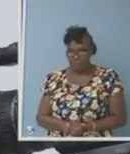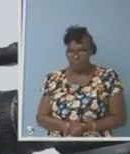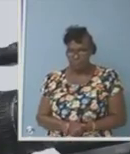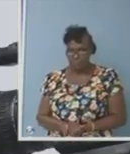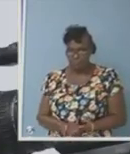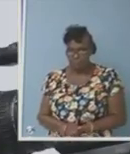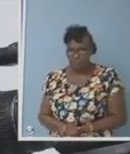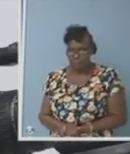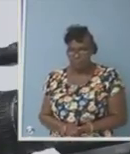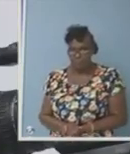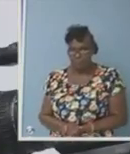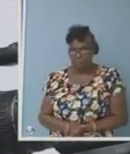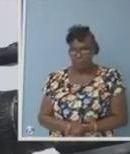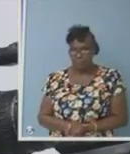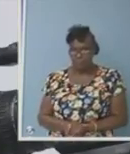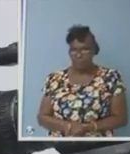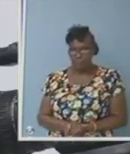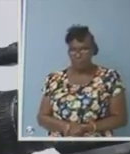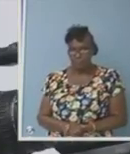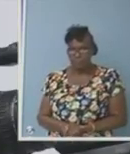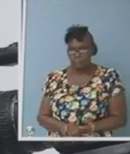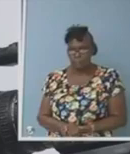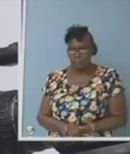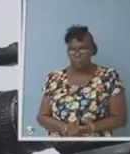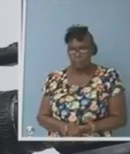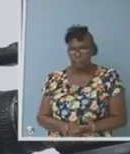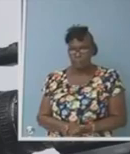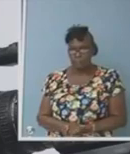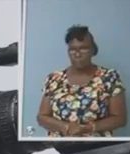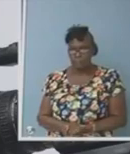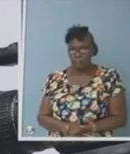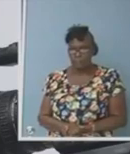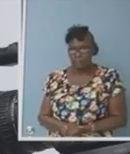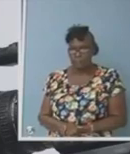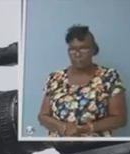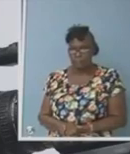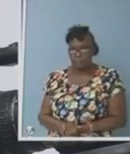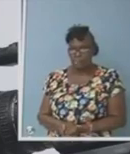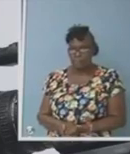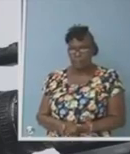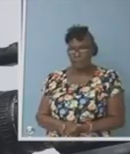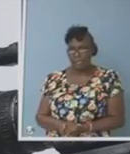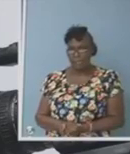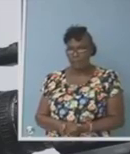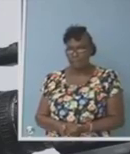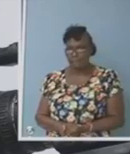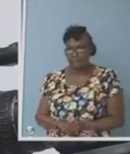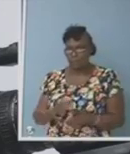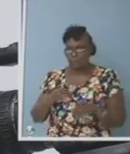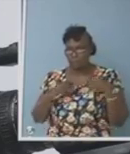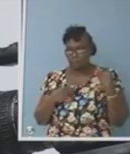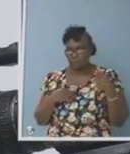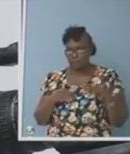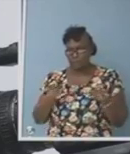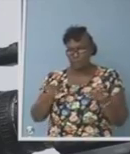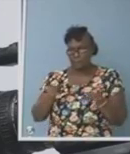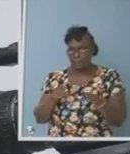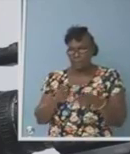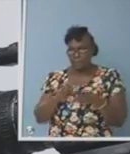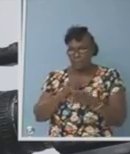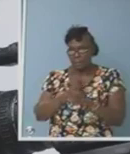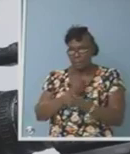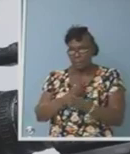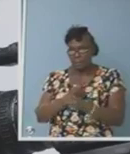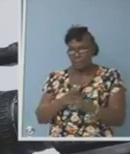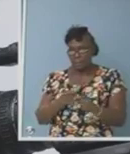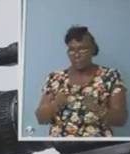Media. My question, one Scarborough supermarket closed its doors this morning, indicating that they needed guidance